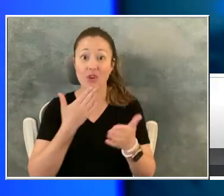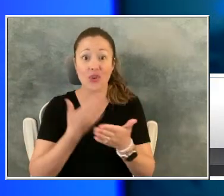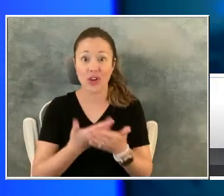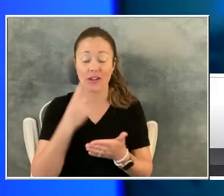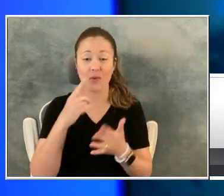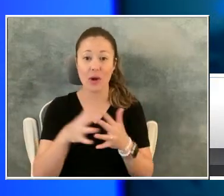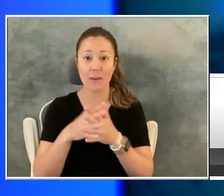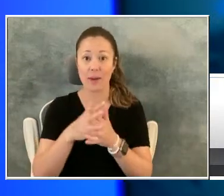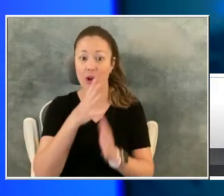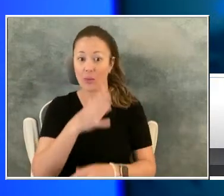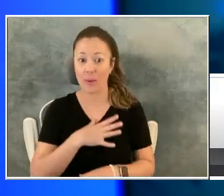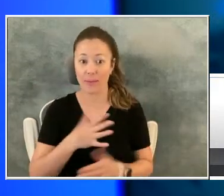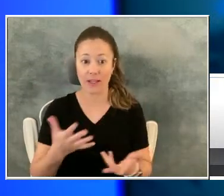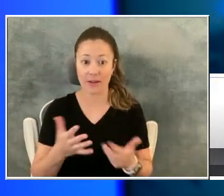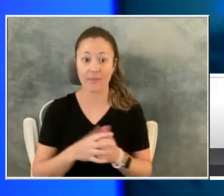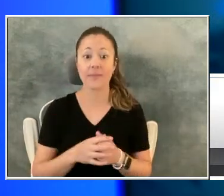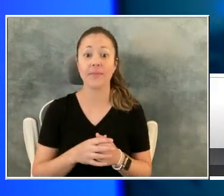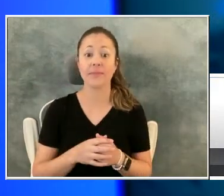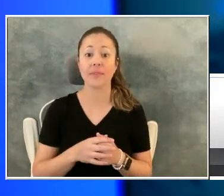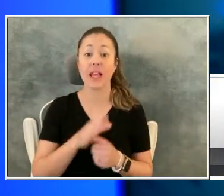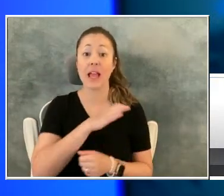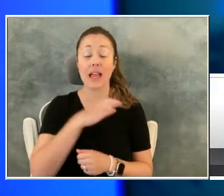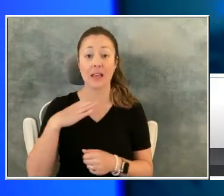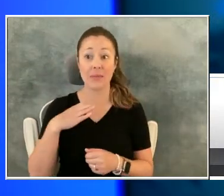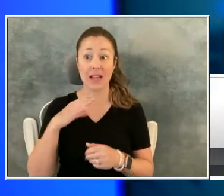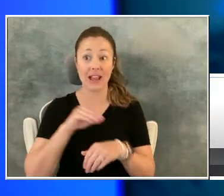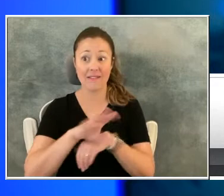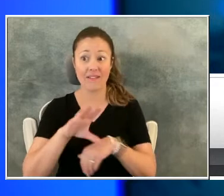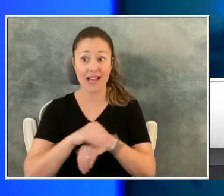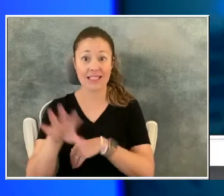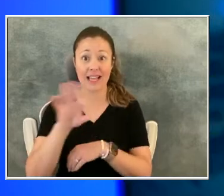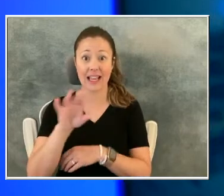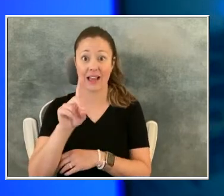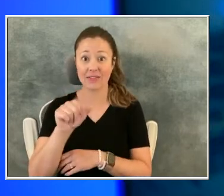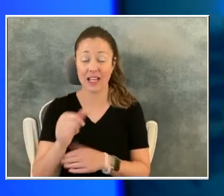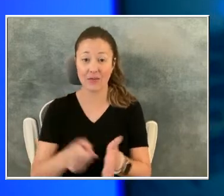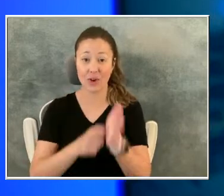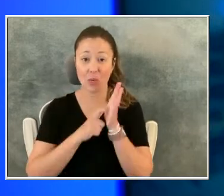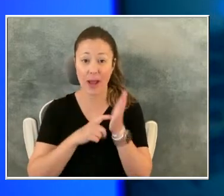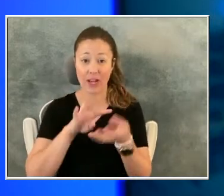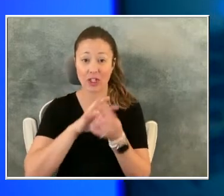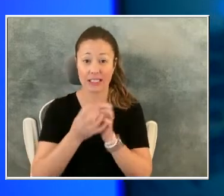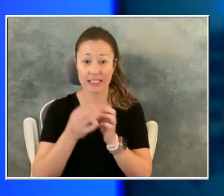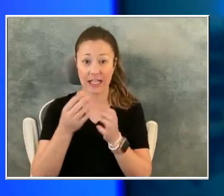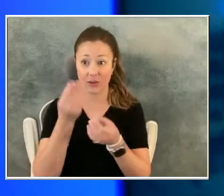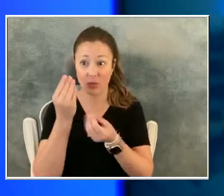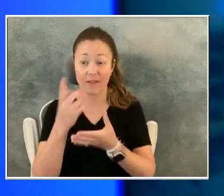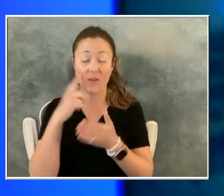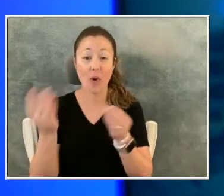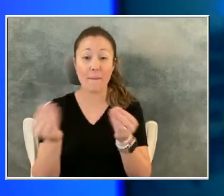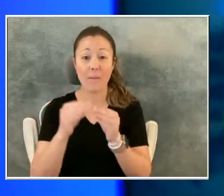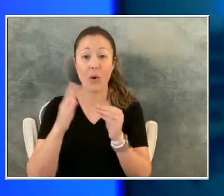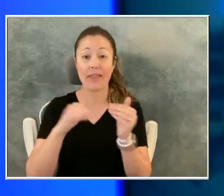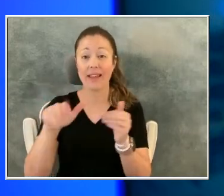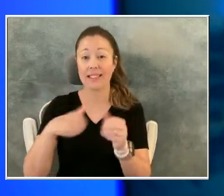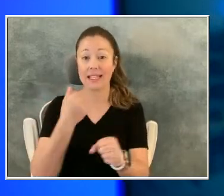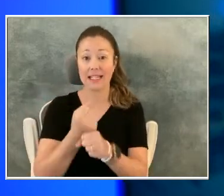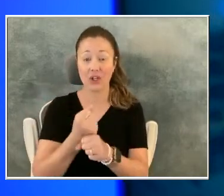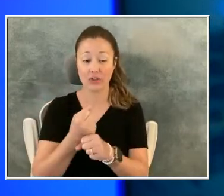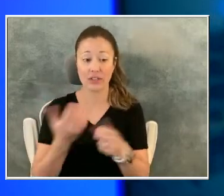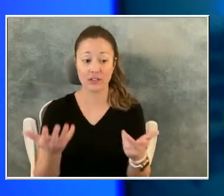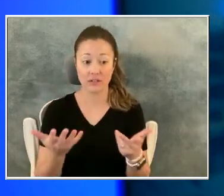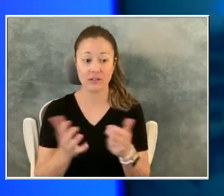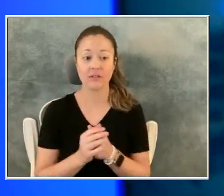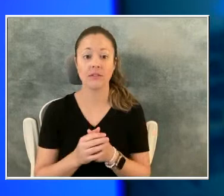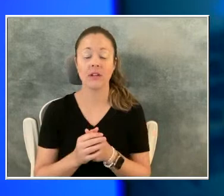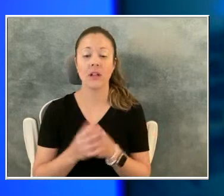been advising the FDA to require breast density notification for over 10 years. So because we have not had a